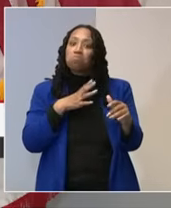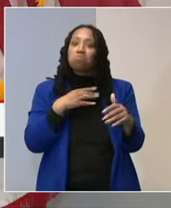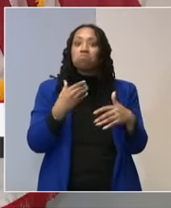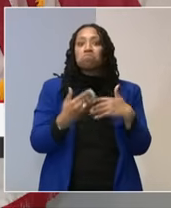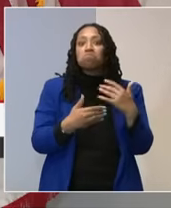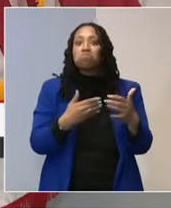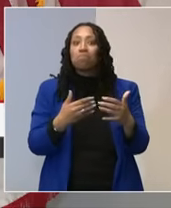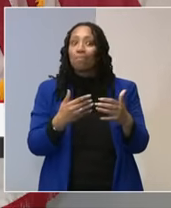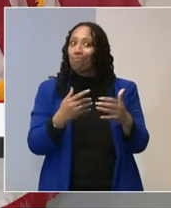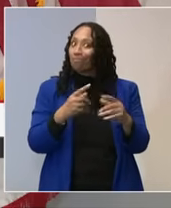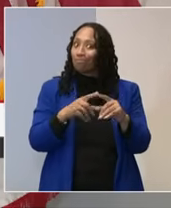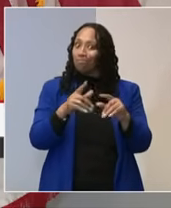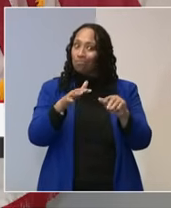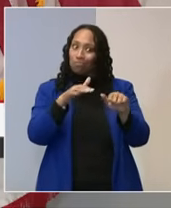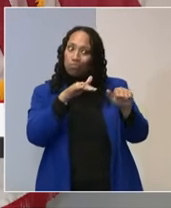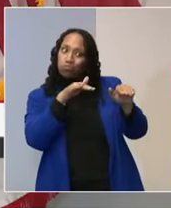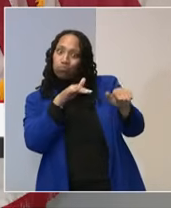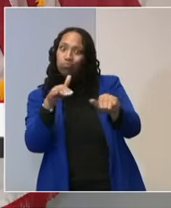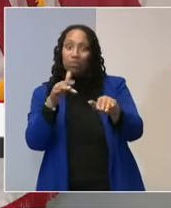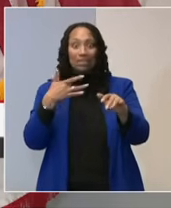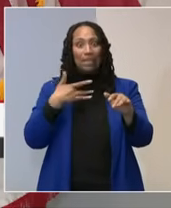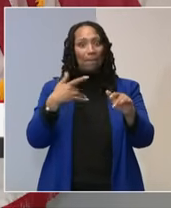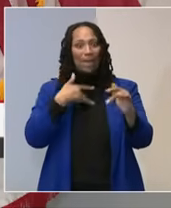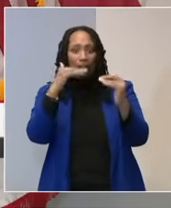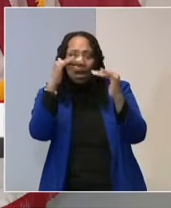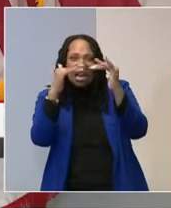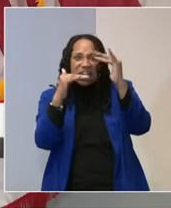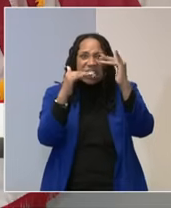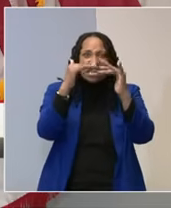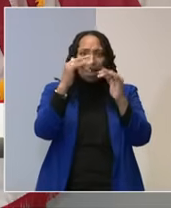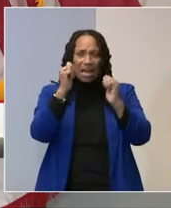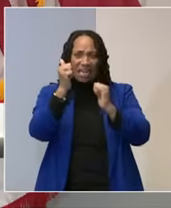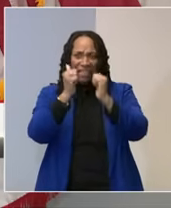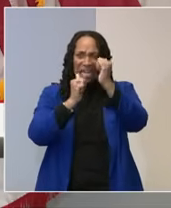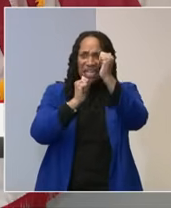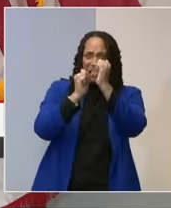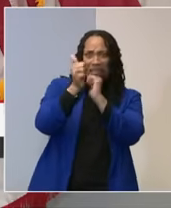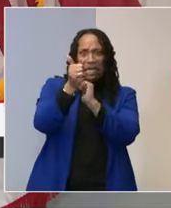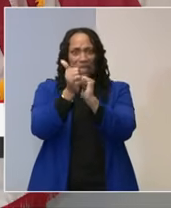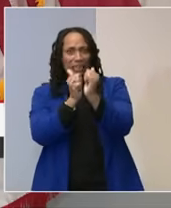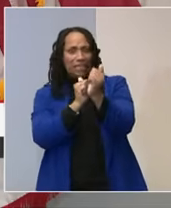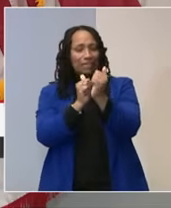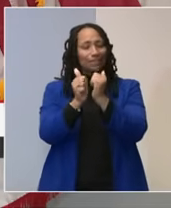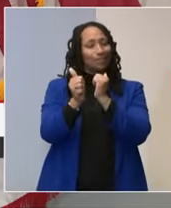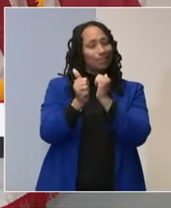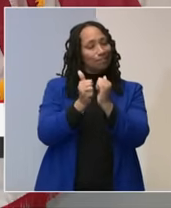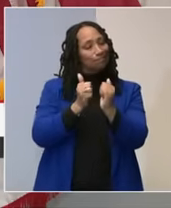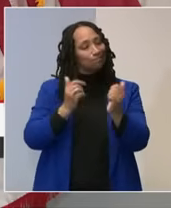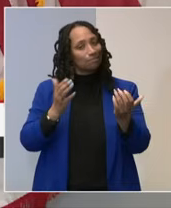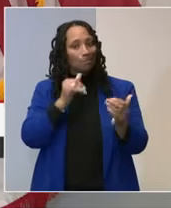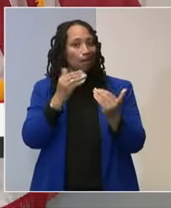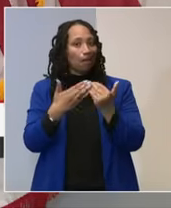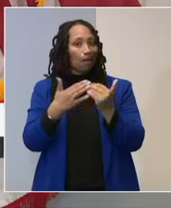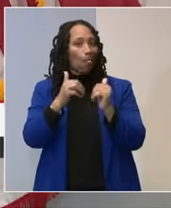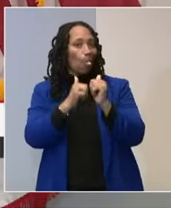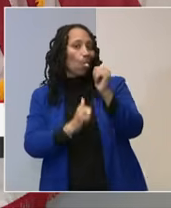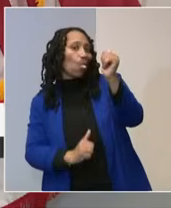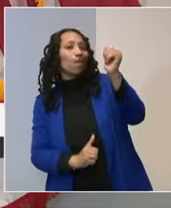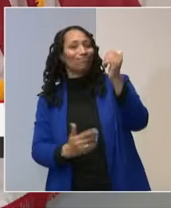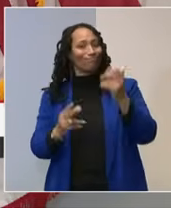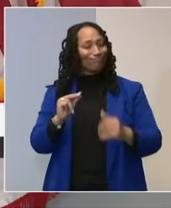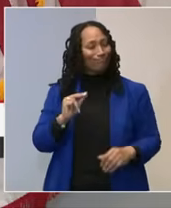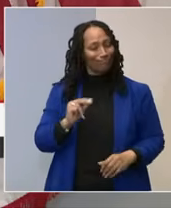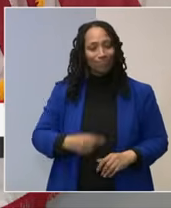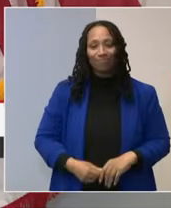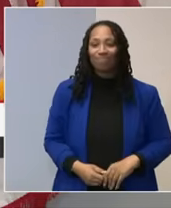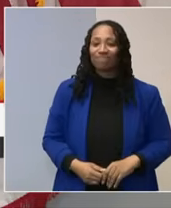glitch-free election, that people have an opportunity to get to know candidates, because there could be a lot of them in a